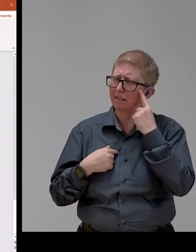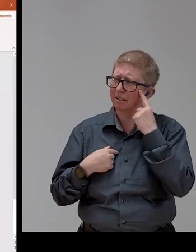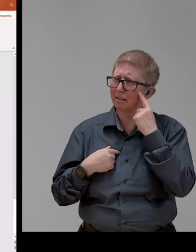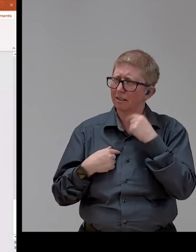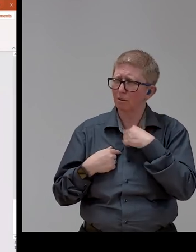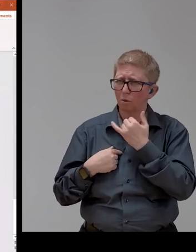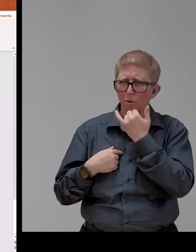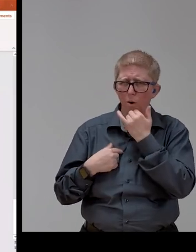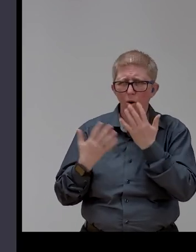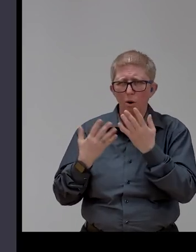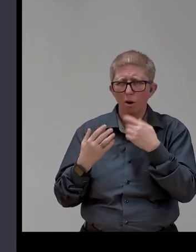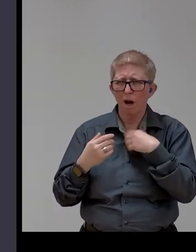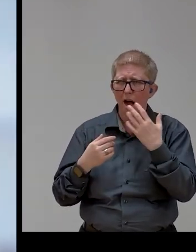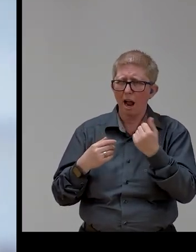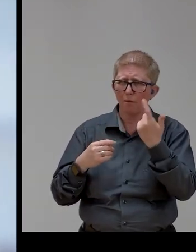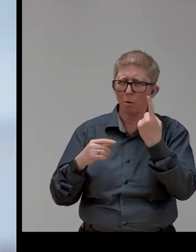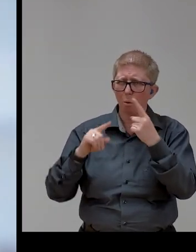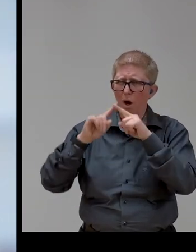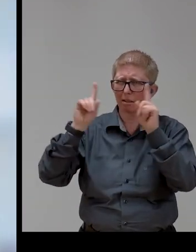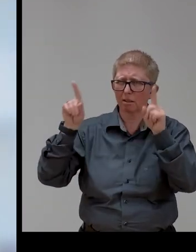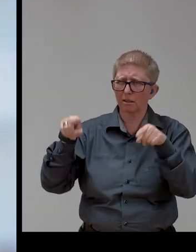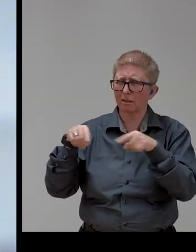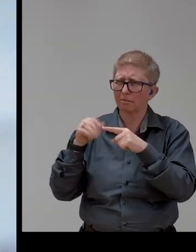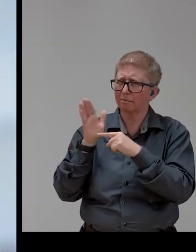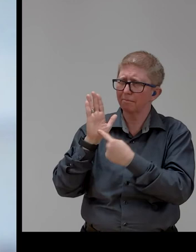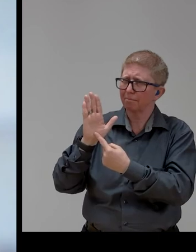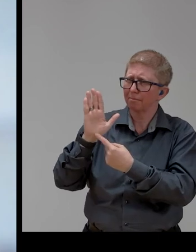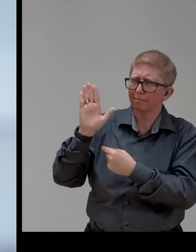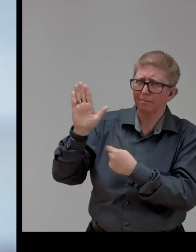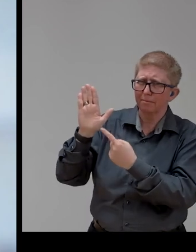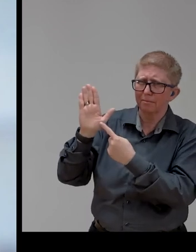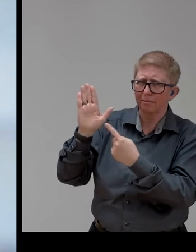first presenter also on the call.